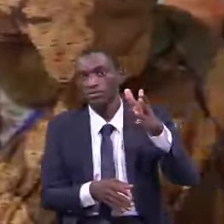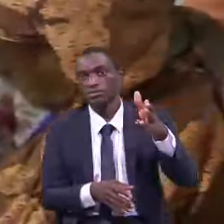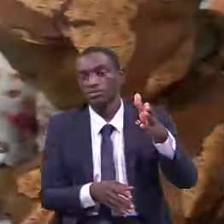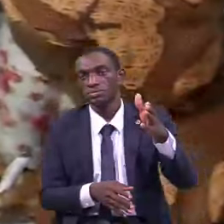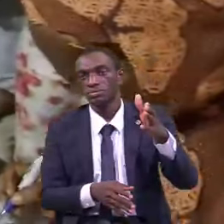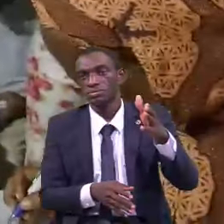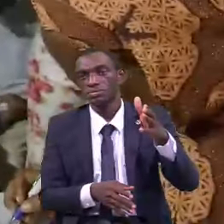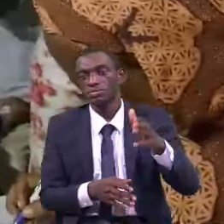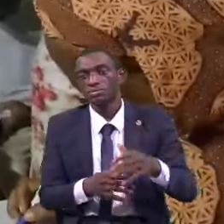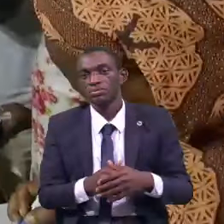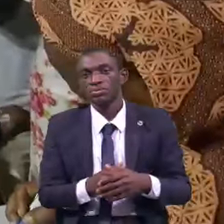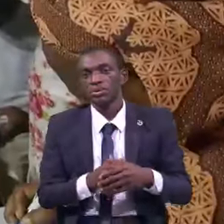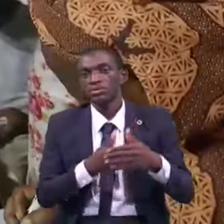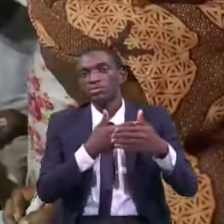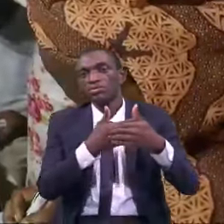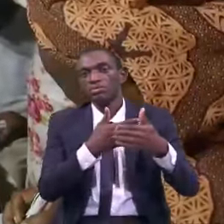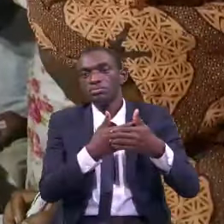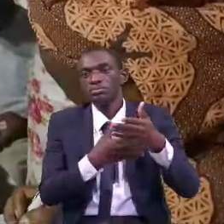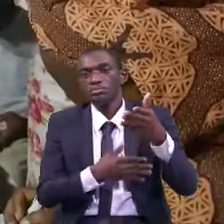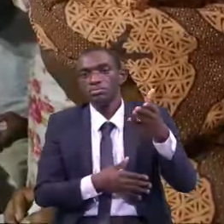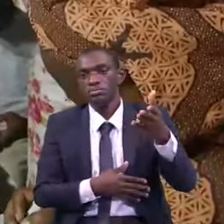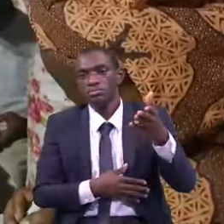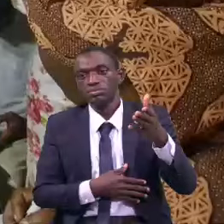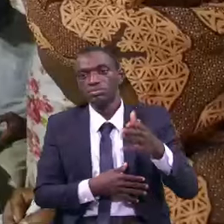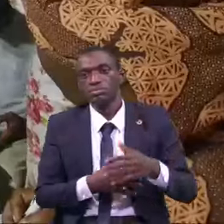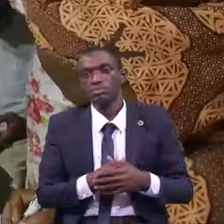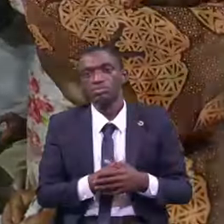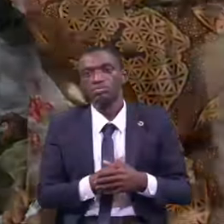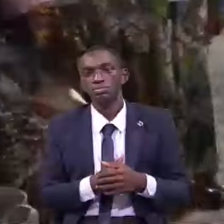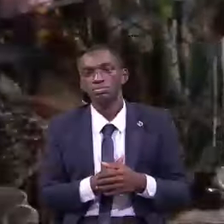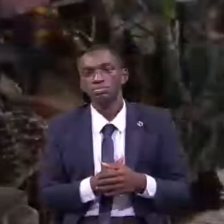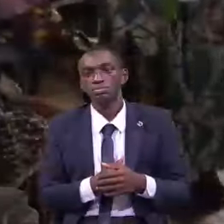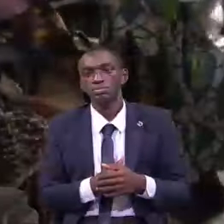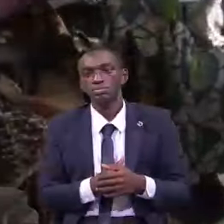fond. Behind, bon. That's good. Gloire à Dieu.